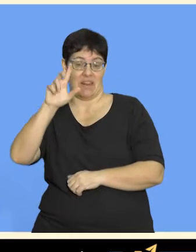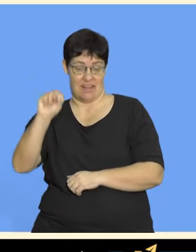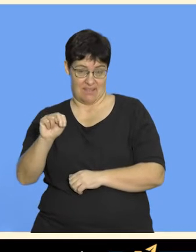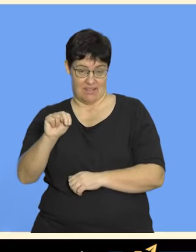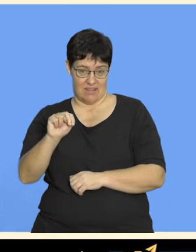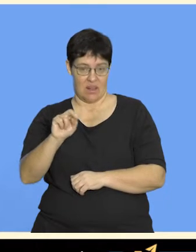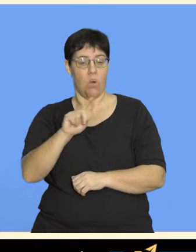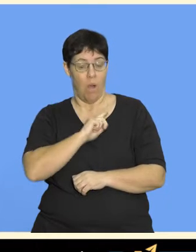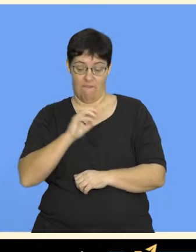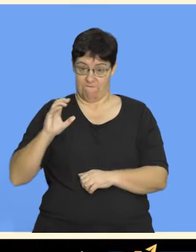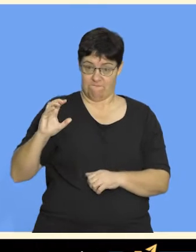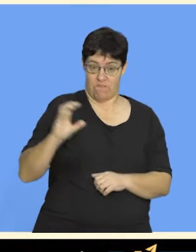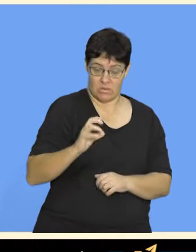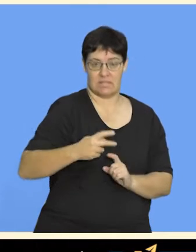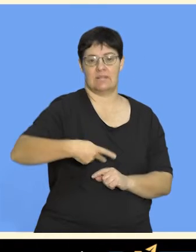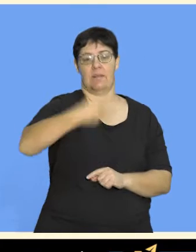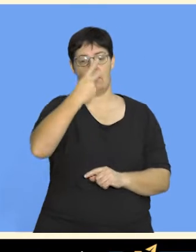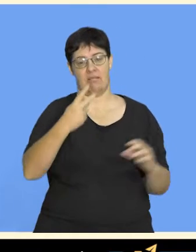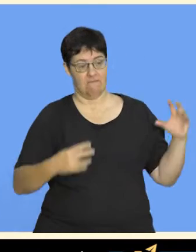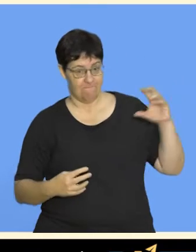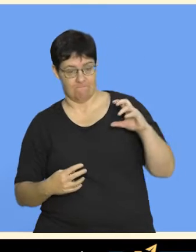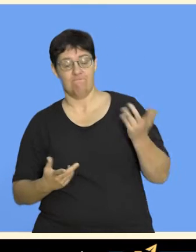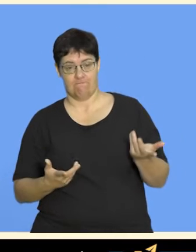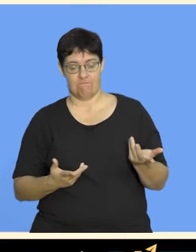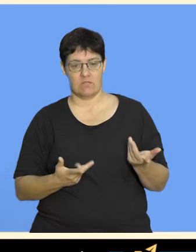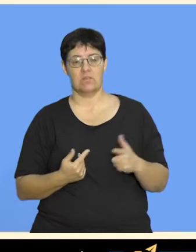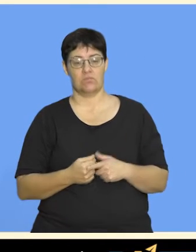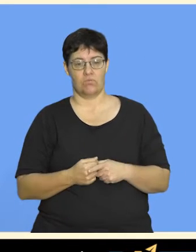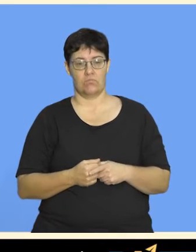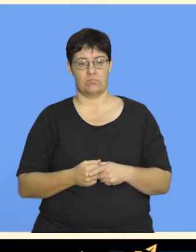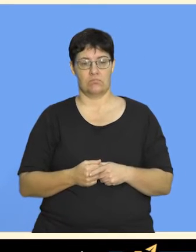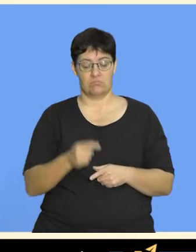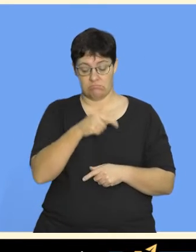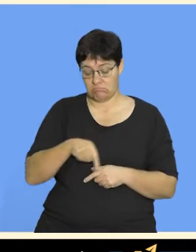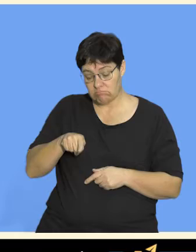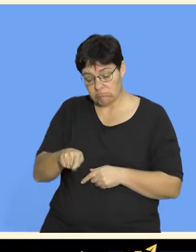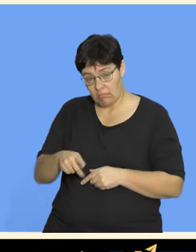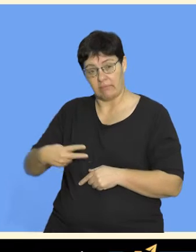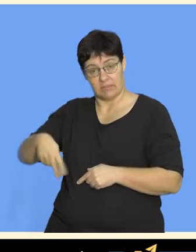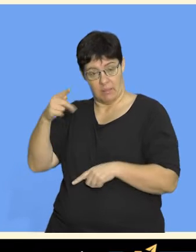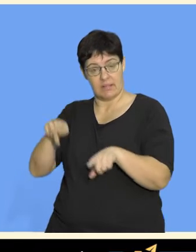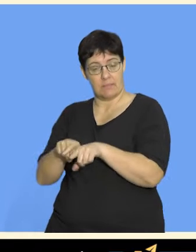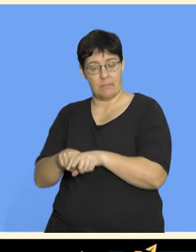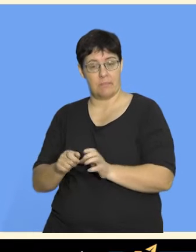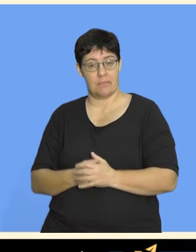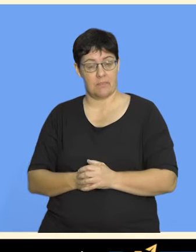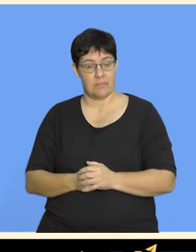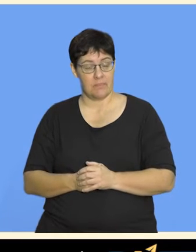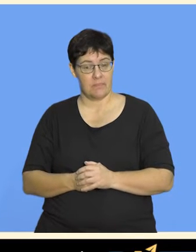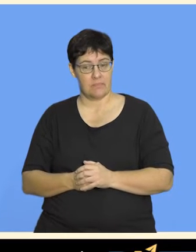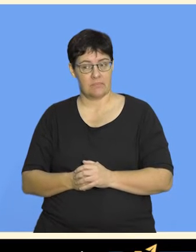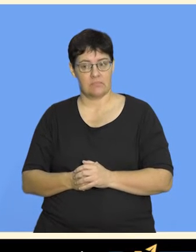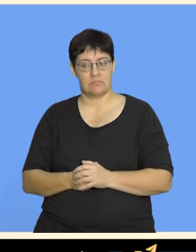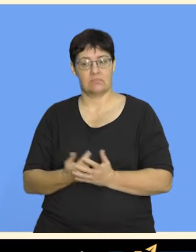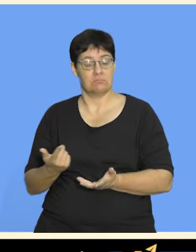we doubled the force. Let's double mass 2. That means we need